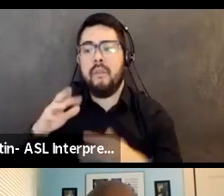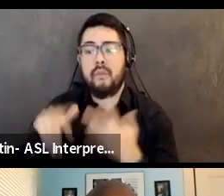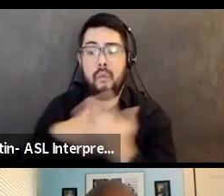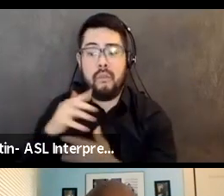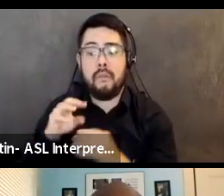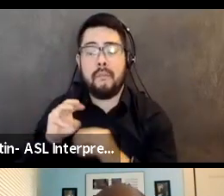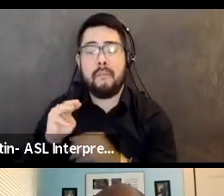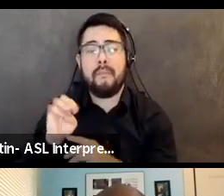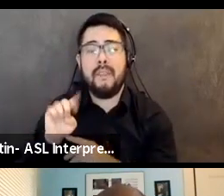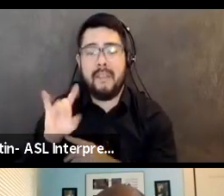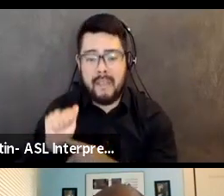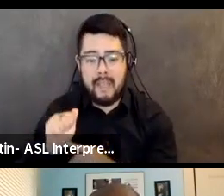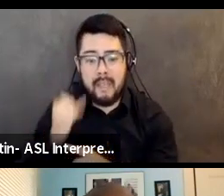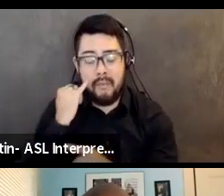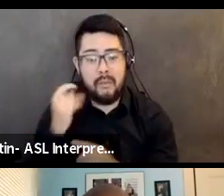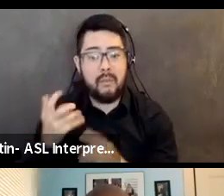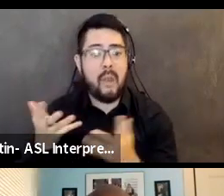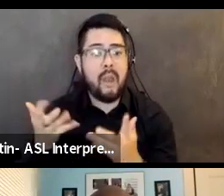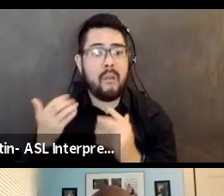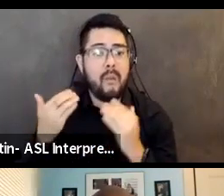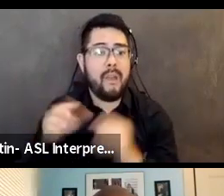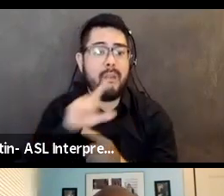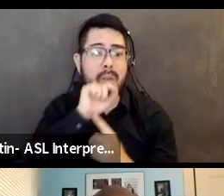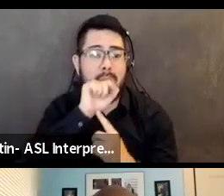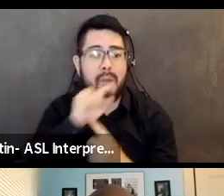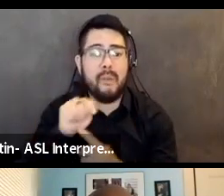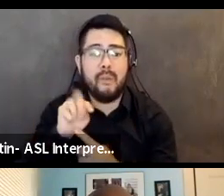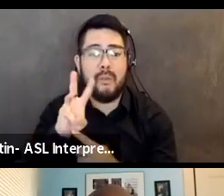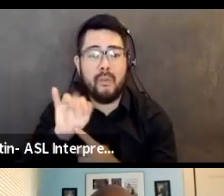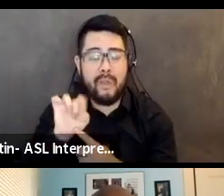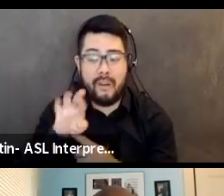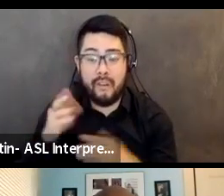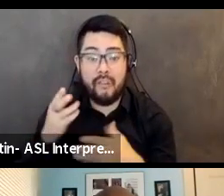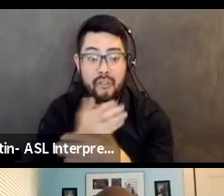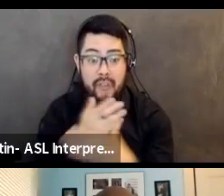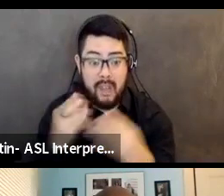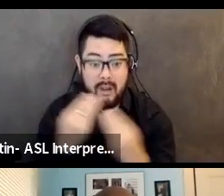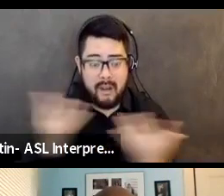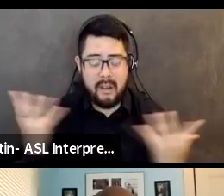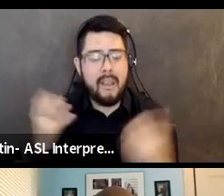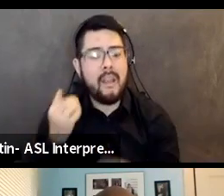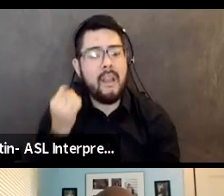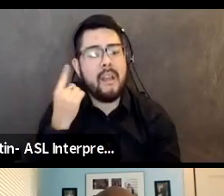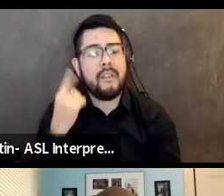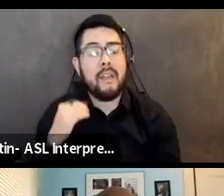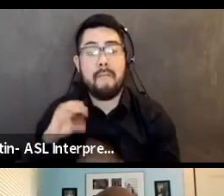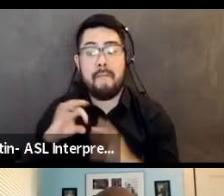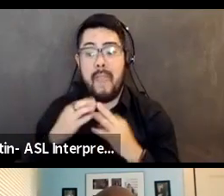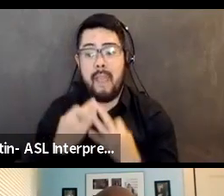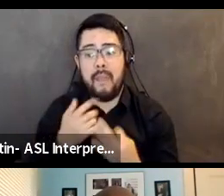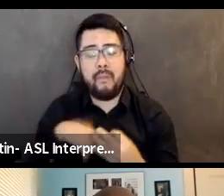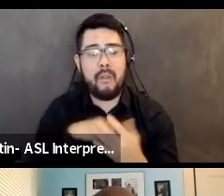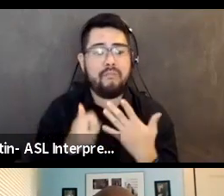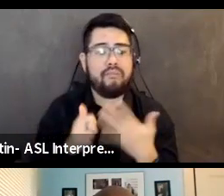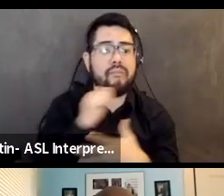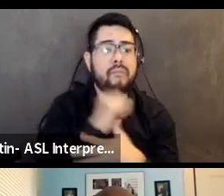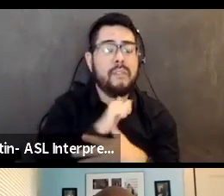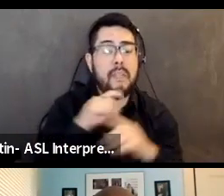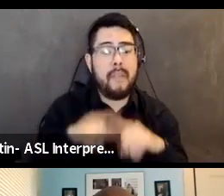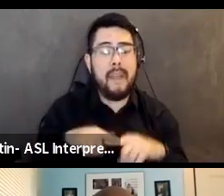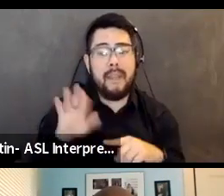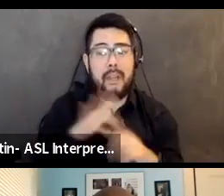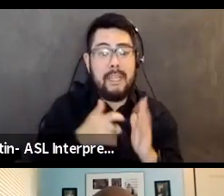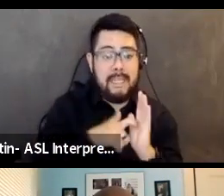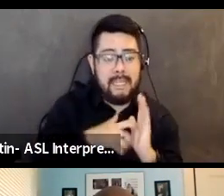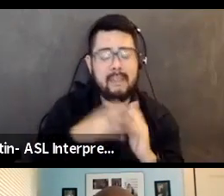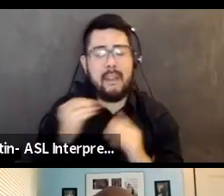and if you want to retweet it and share once we get that list because we are prioritizing families based on need in our capacity